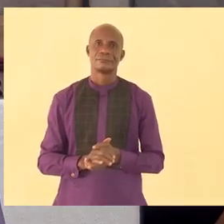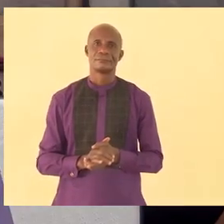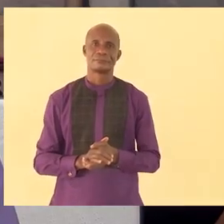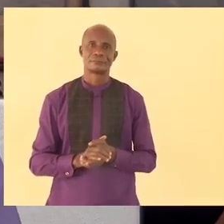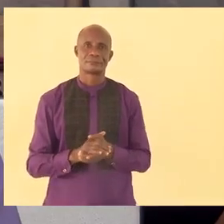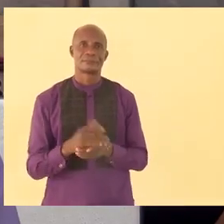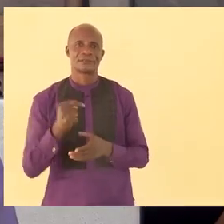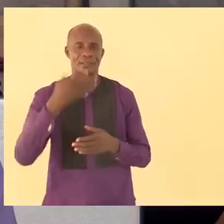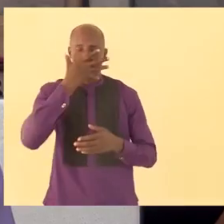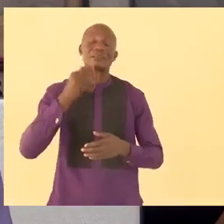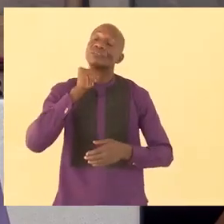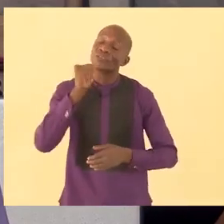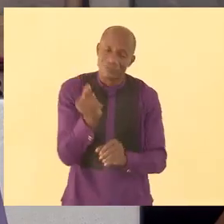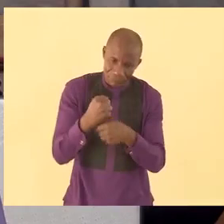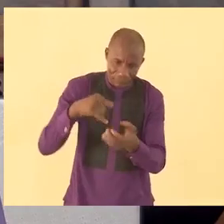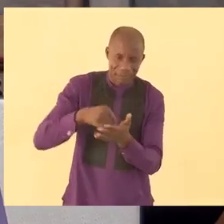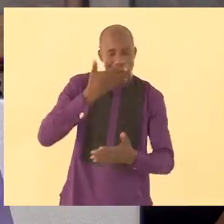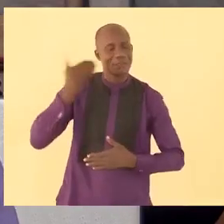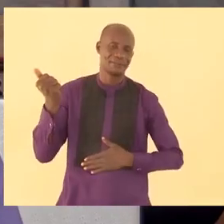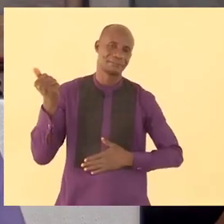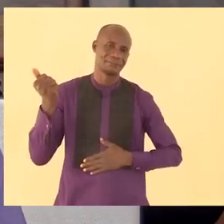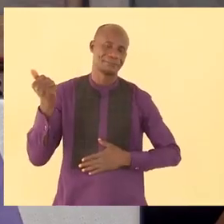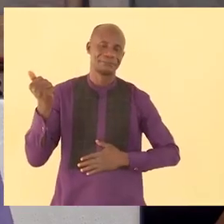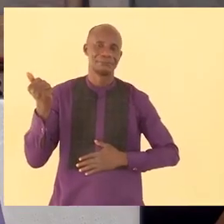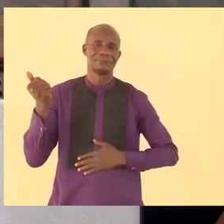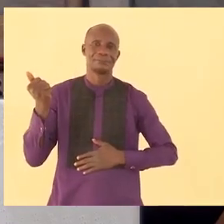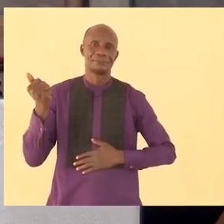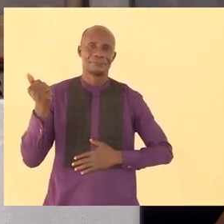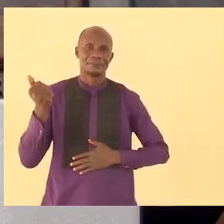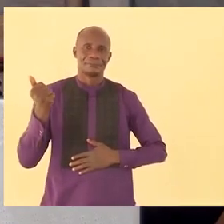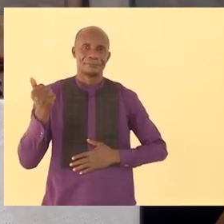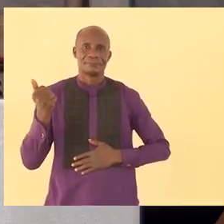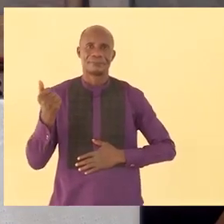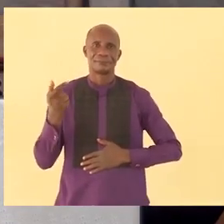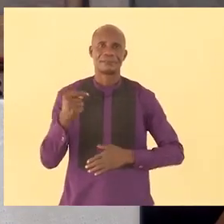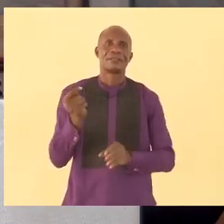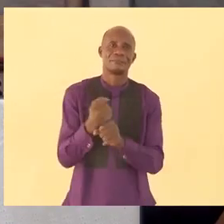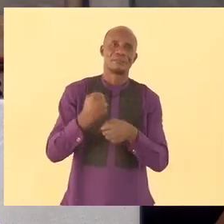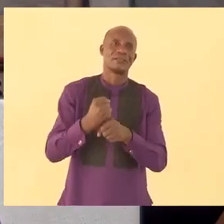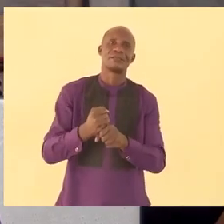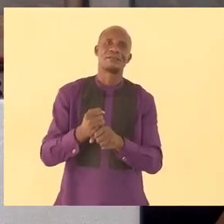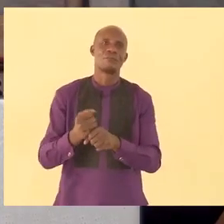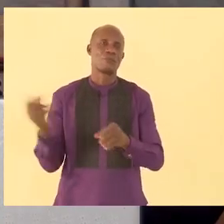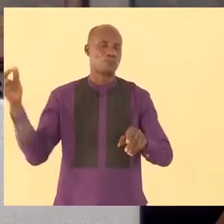The mask doesn't make it better. Right? The mask complicates it.